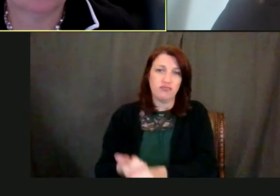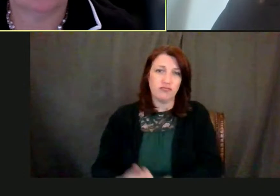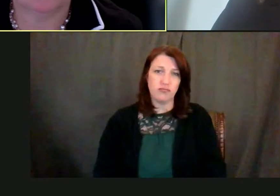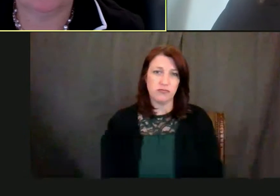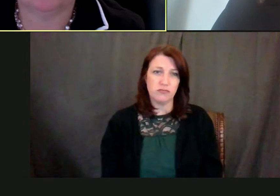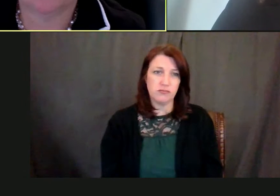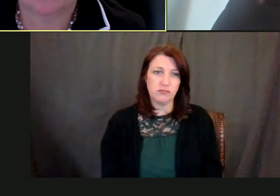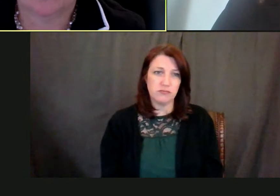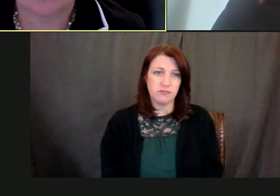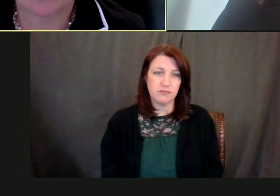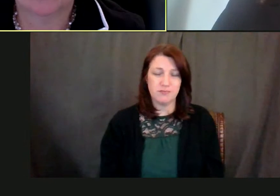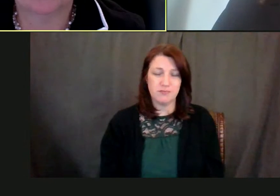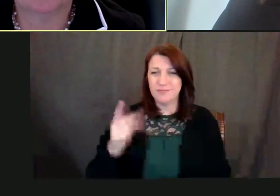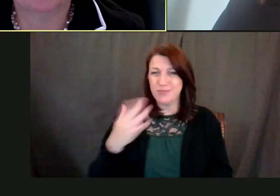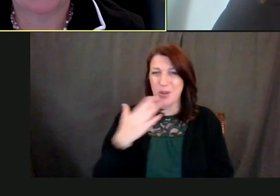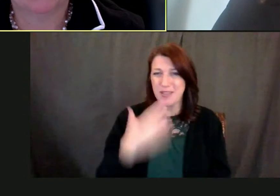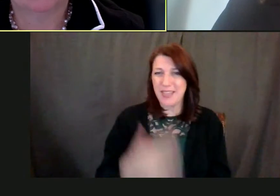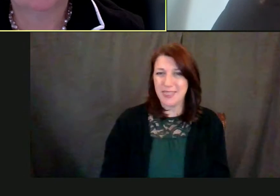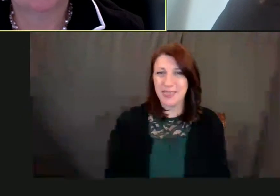Okay, thank you.